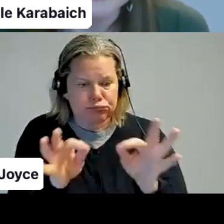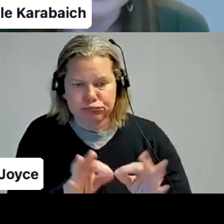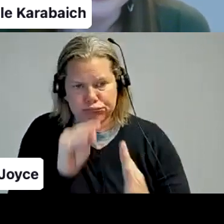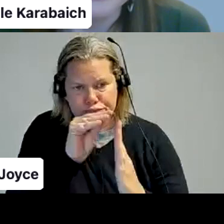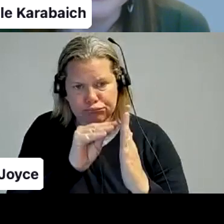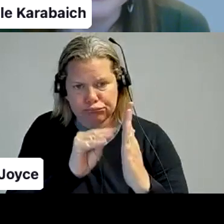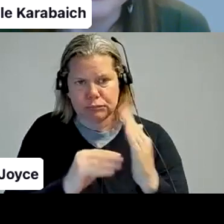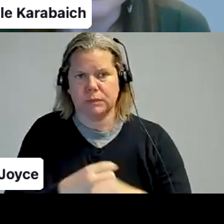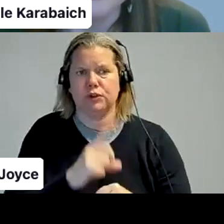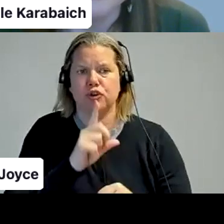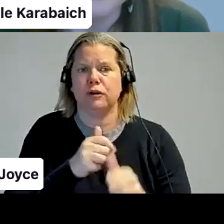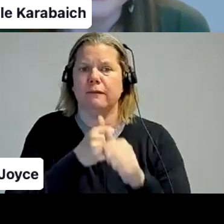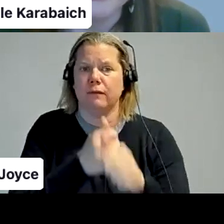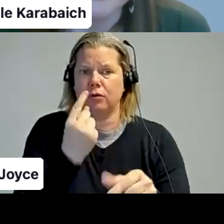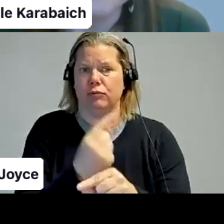process.